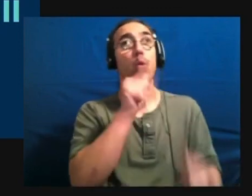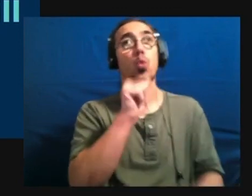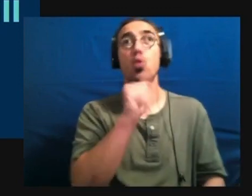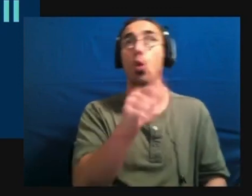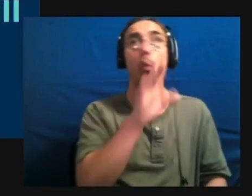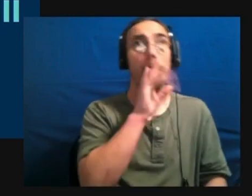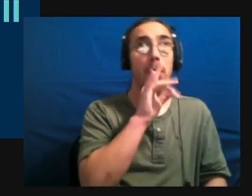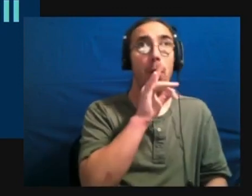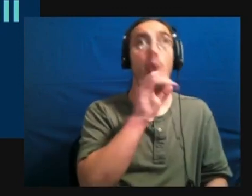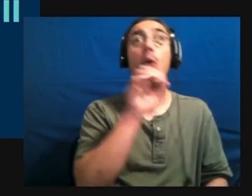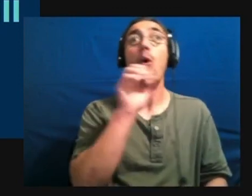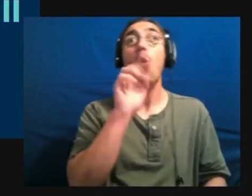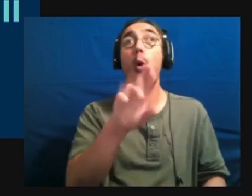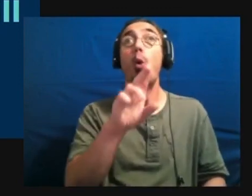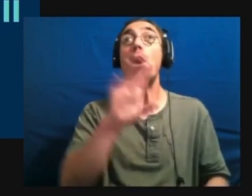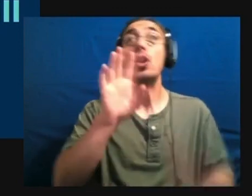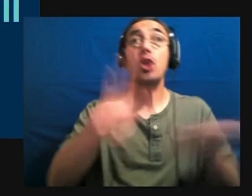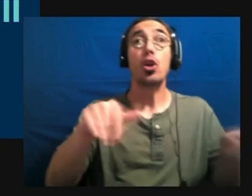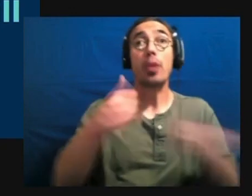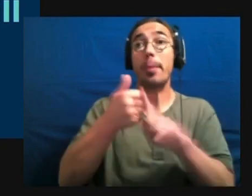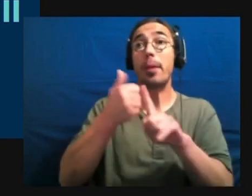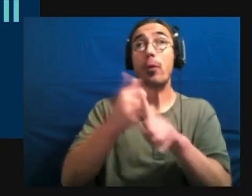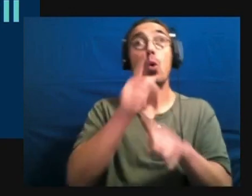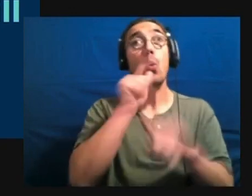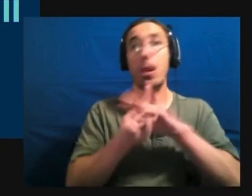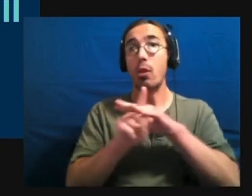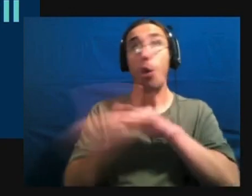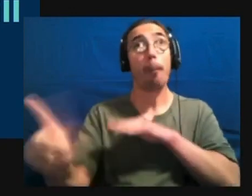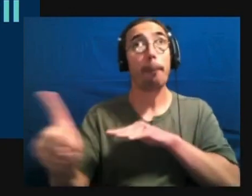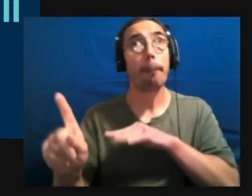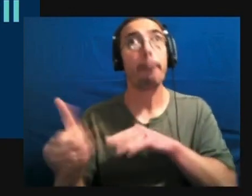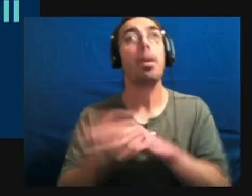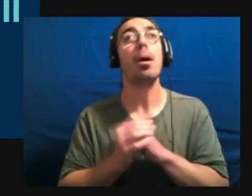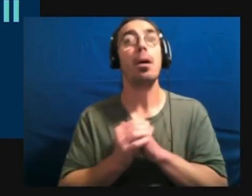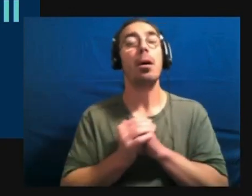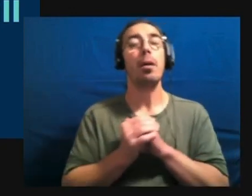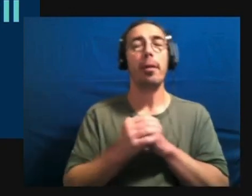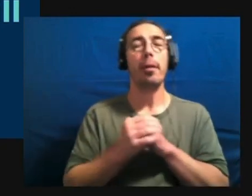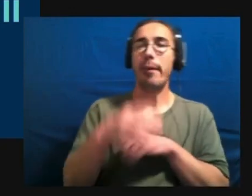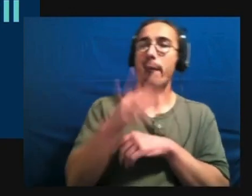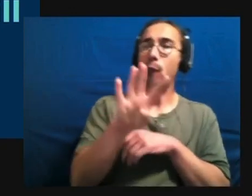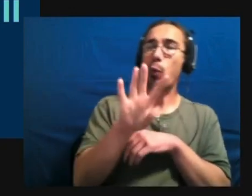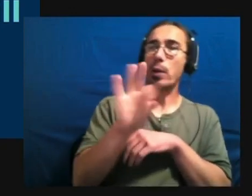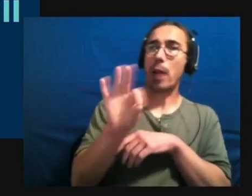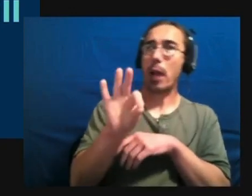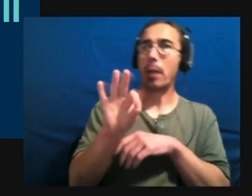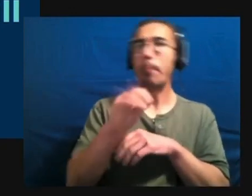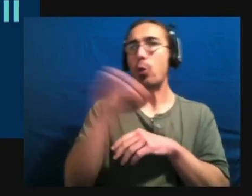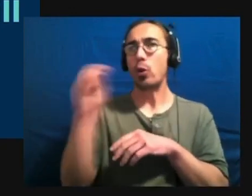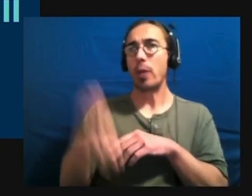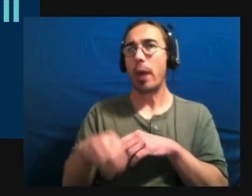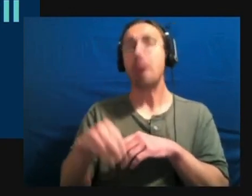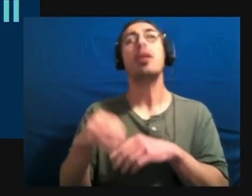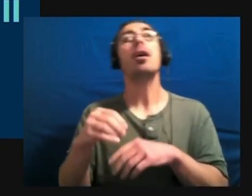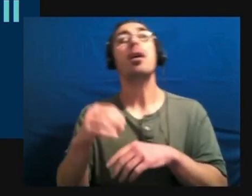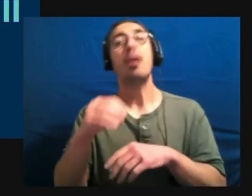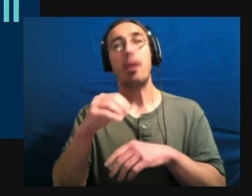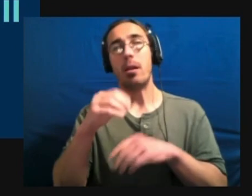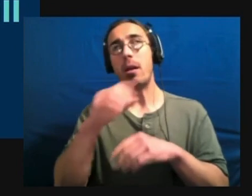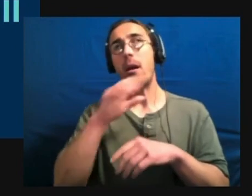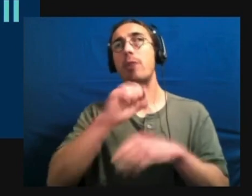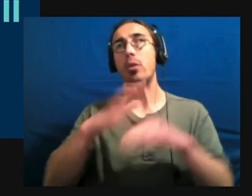elope. So we know that about 49% of autistic children over the age of 4 attempt to